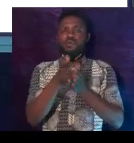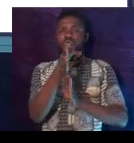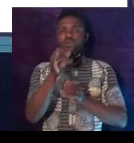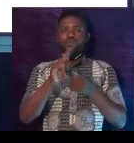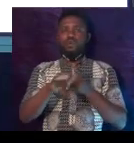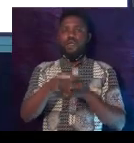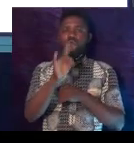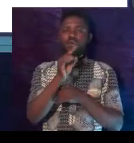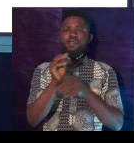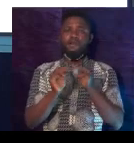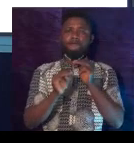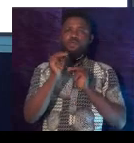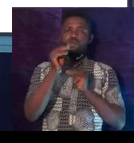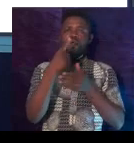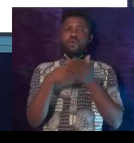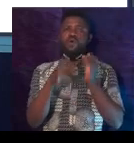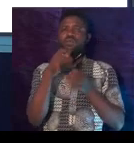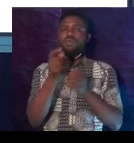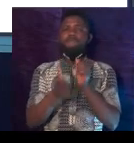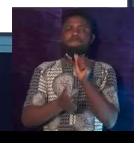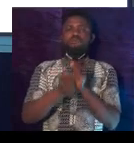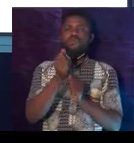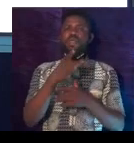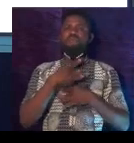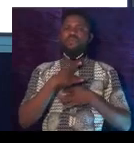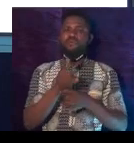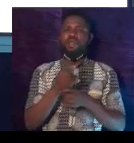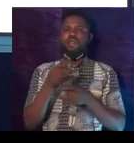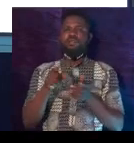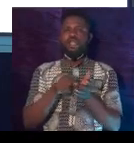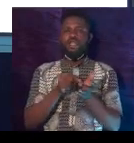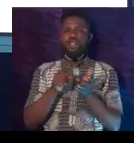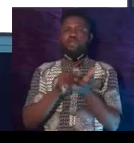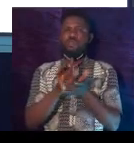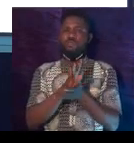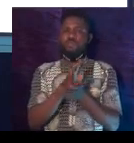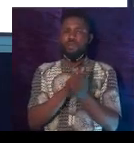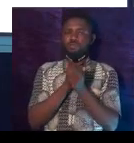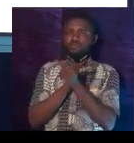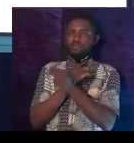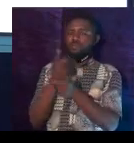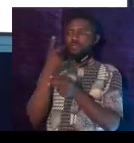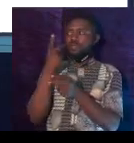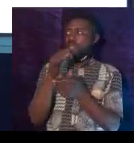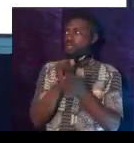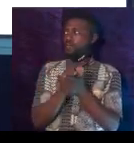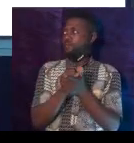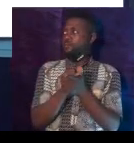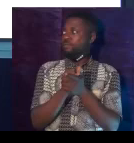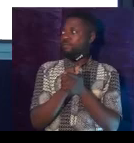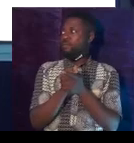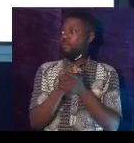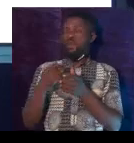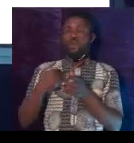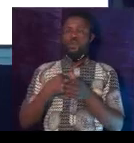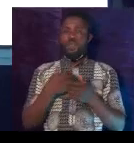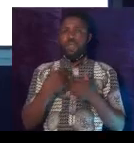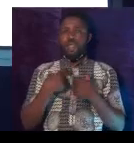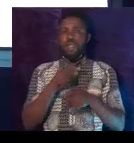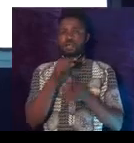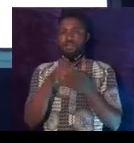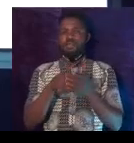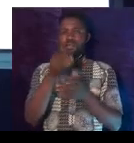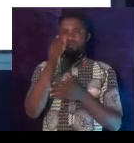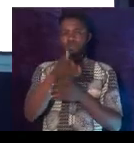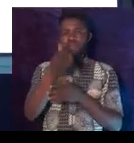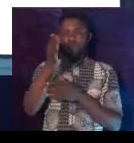you to find the mode. What is the most preferred newspaper? So when we put this to a vote, we say that we have